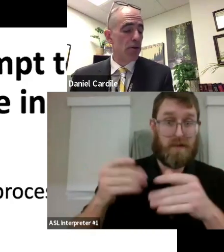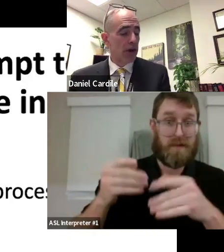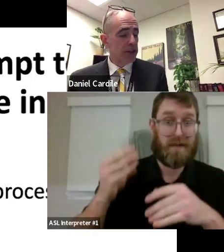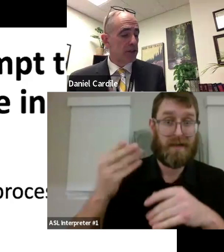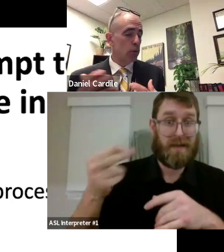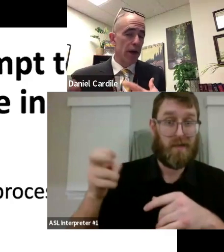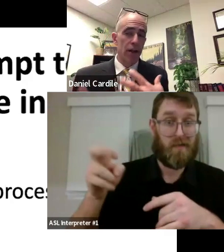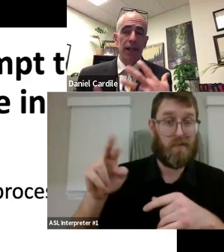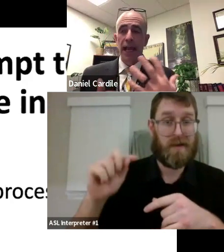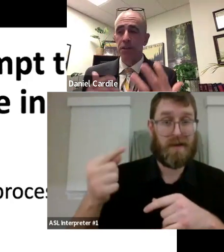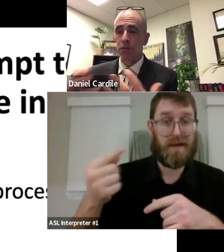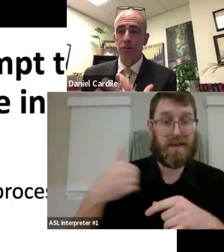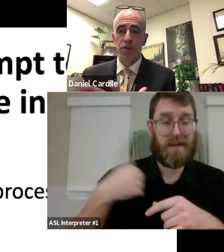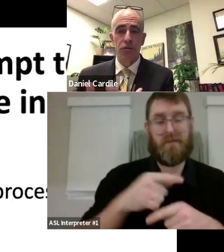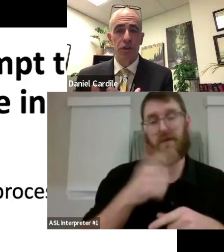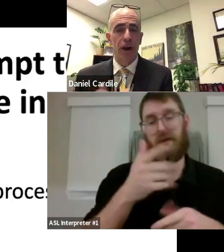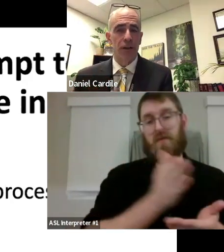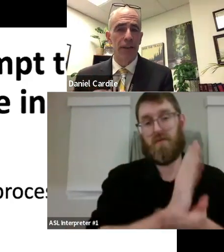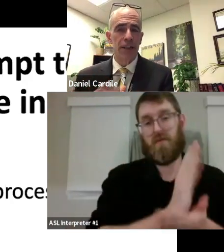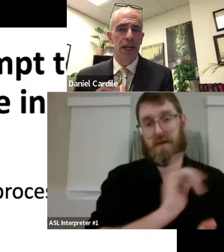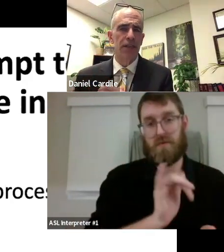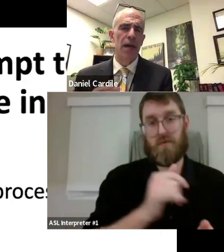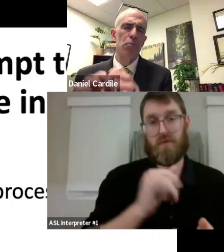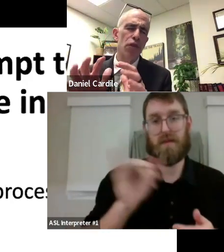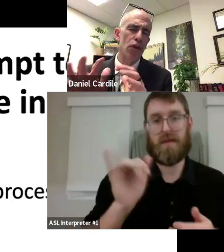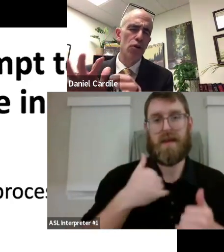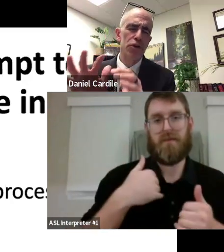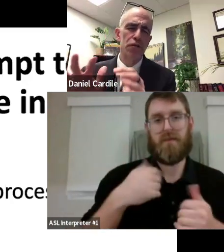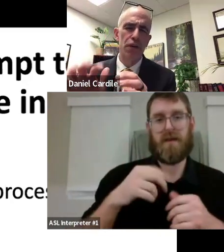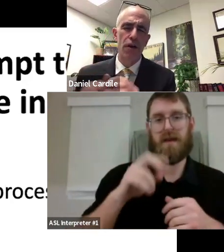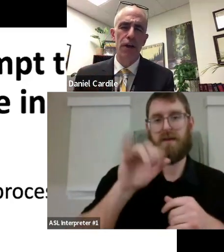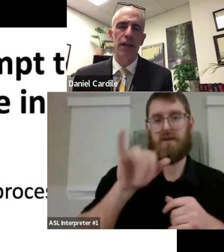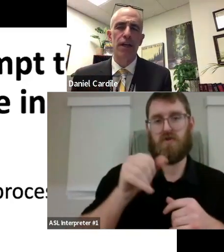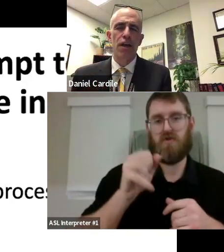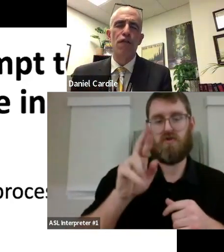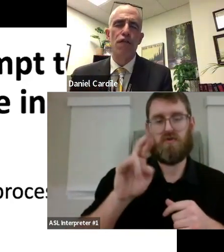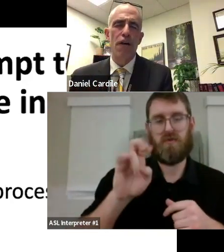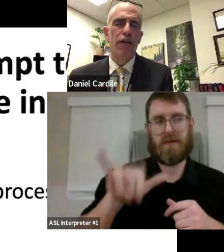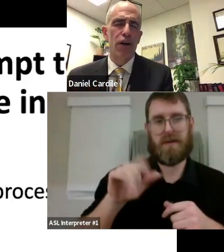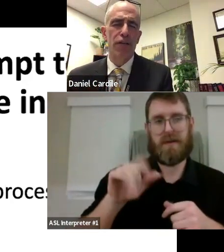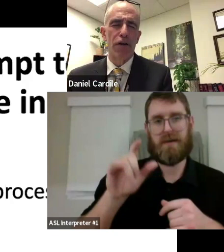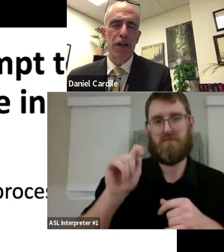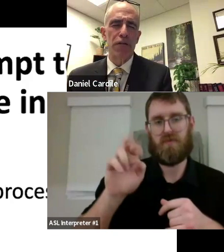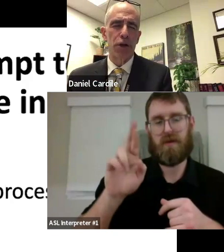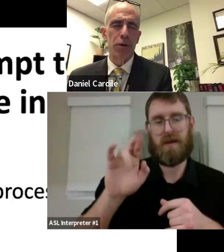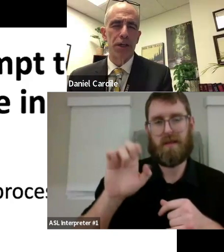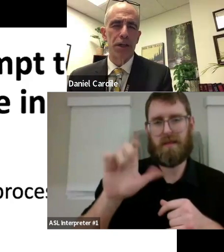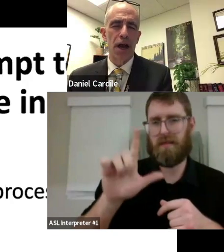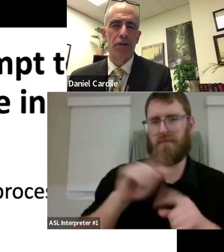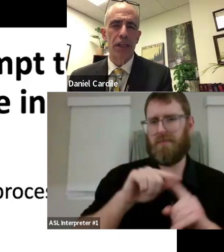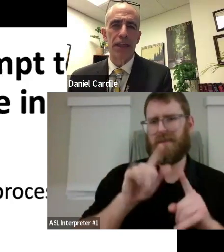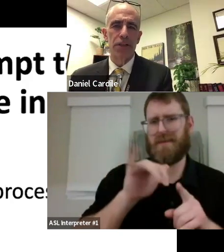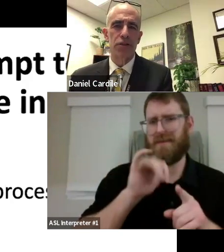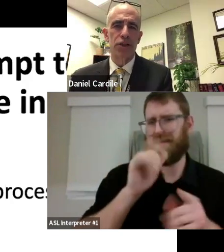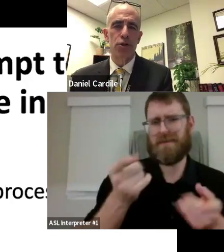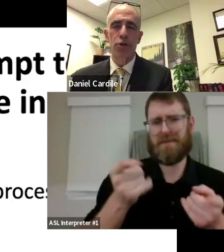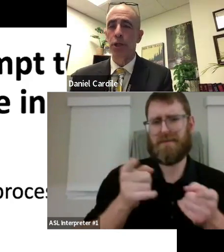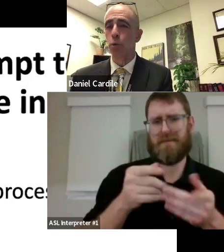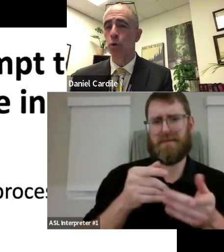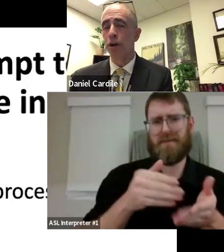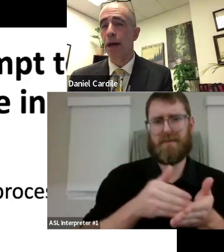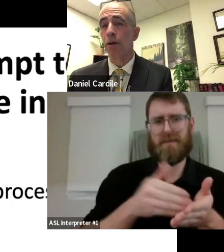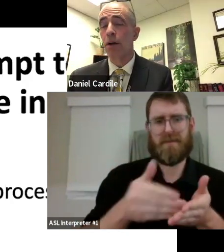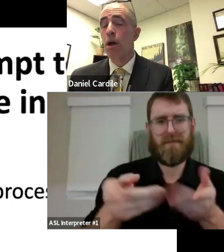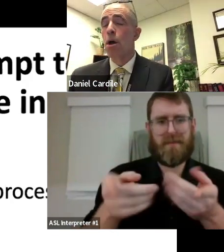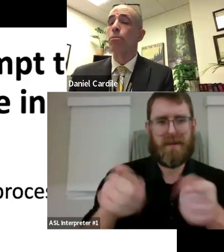They have other rights as well, like asking for a jury trial and things like that. But those are very, very, very, very infrequent and not really things to